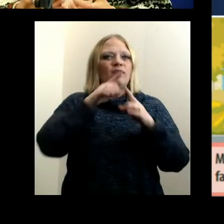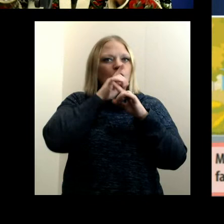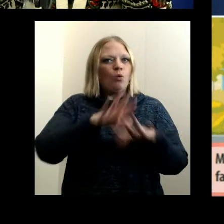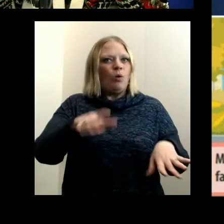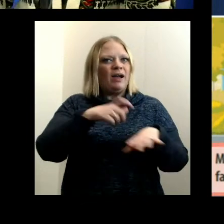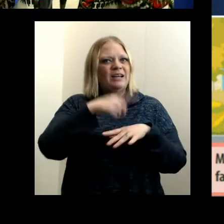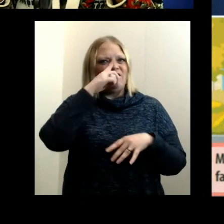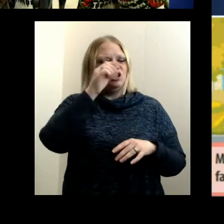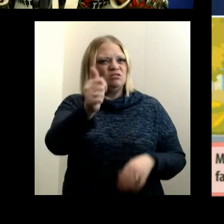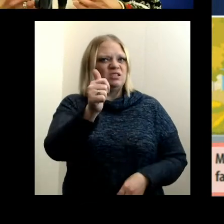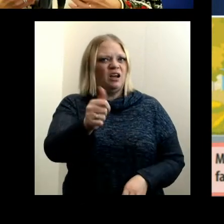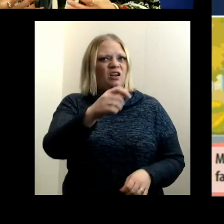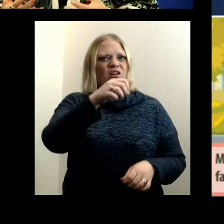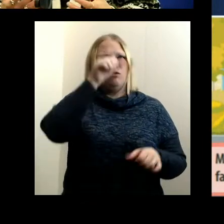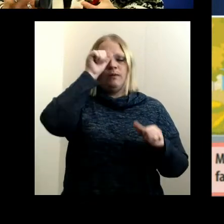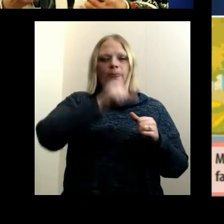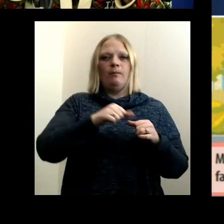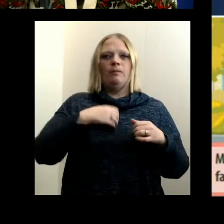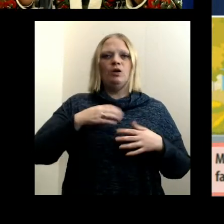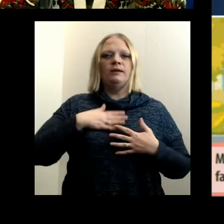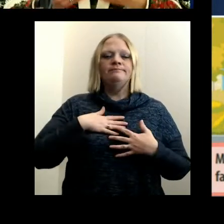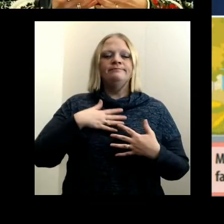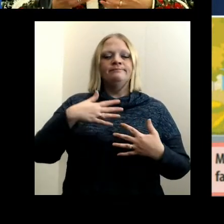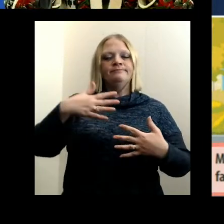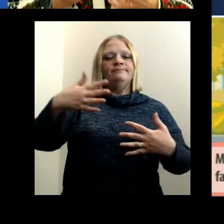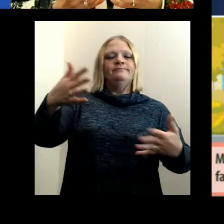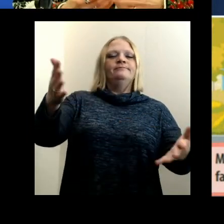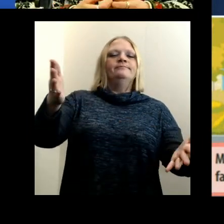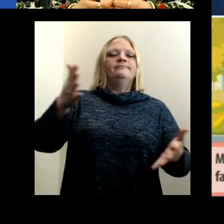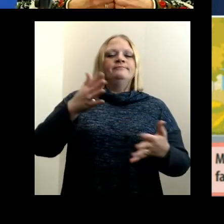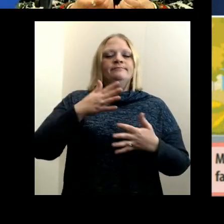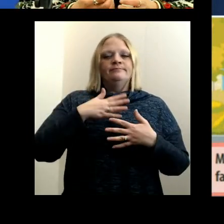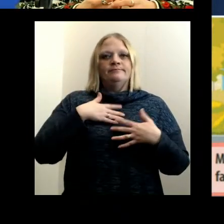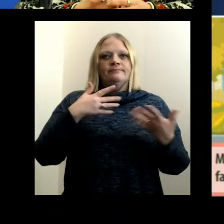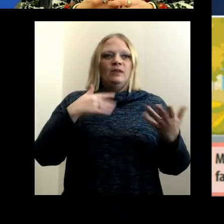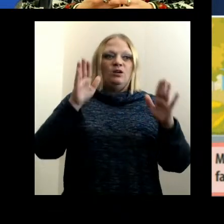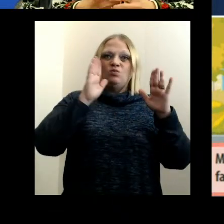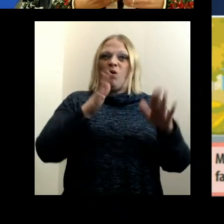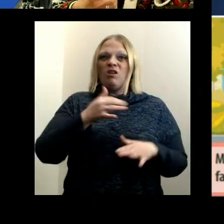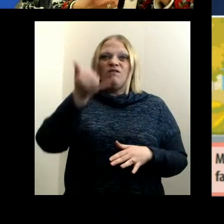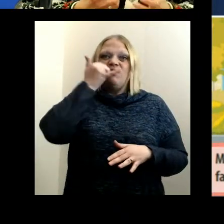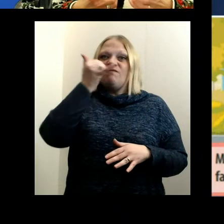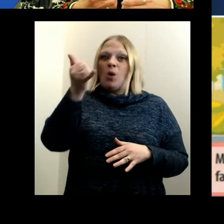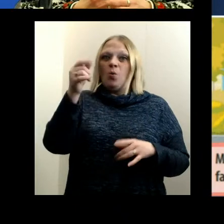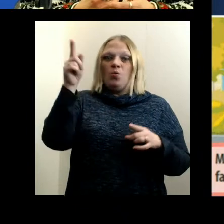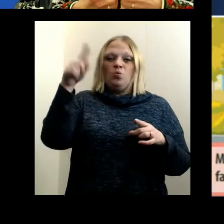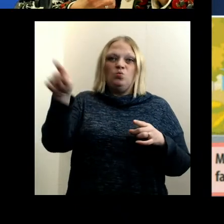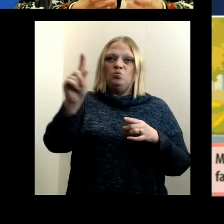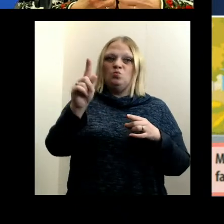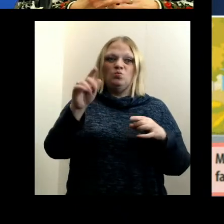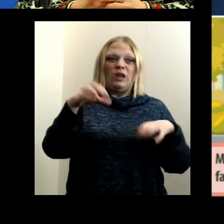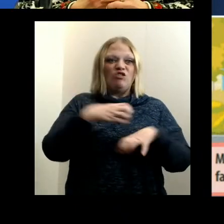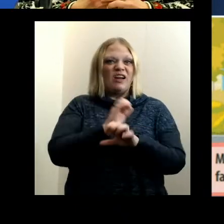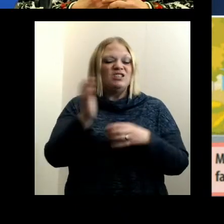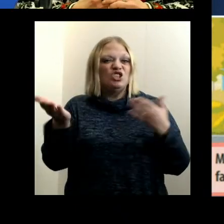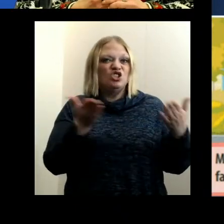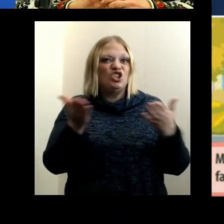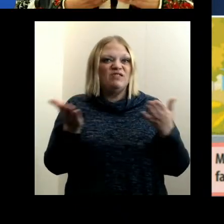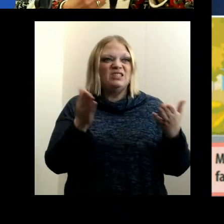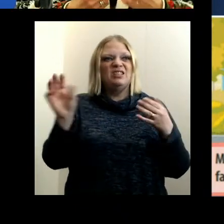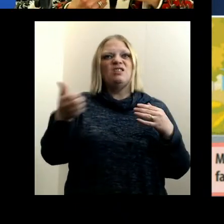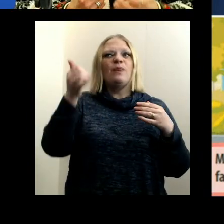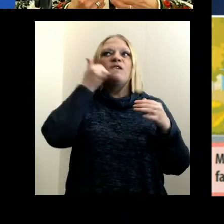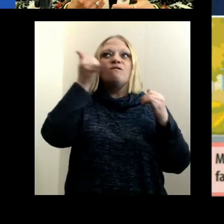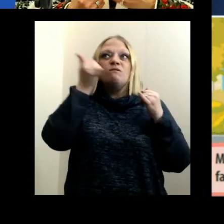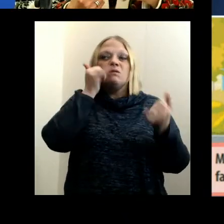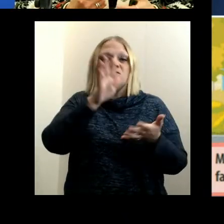to yourself, remember deep breathing. There are some great hotlines out there, crisis services and other hotlines if